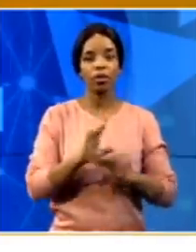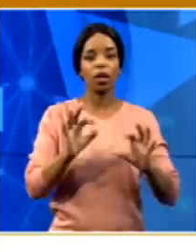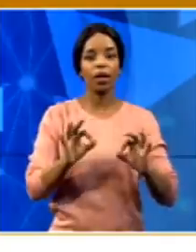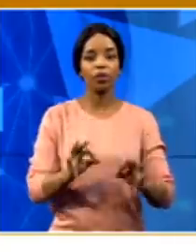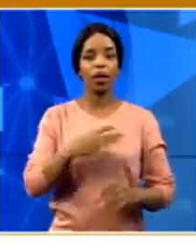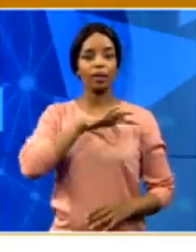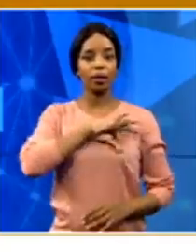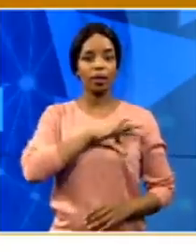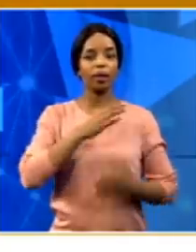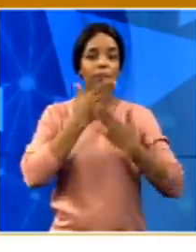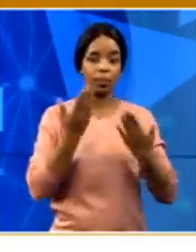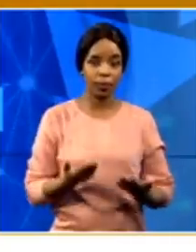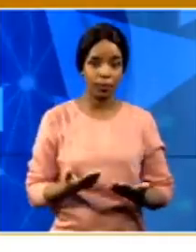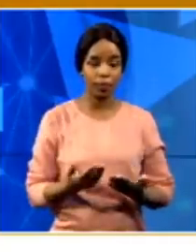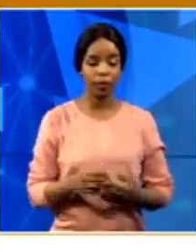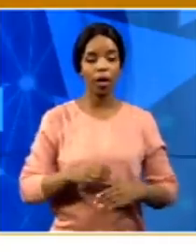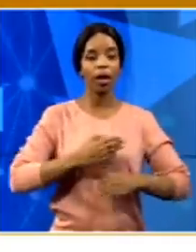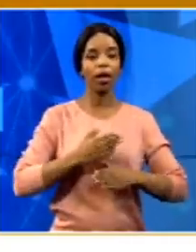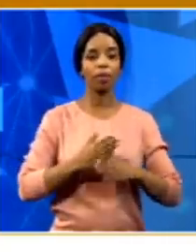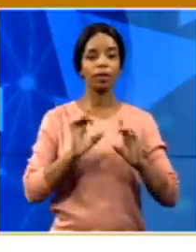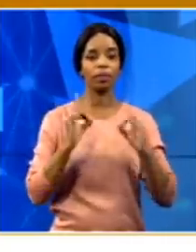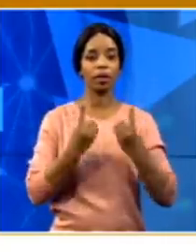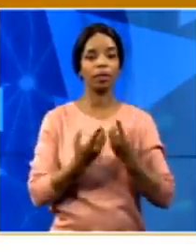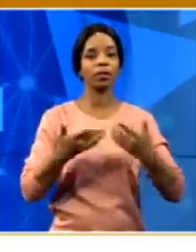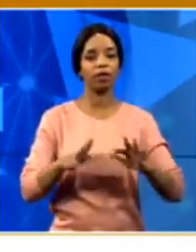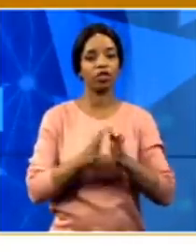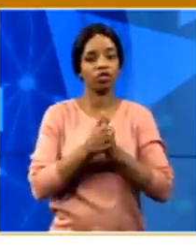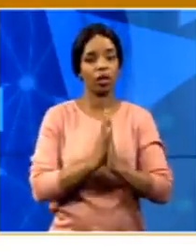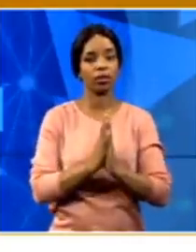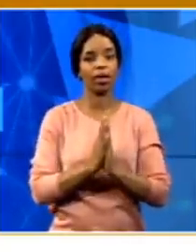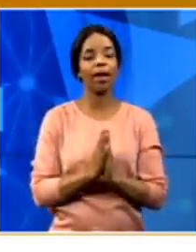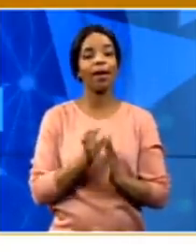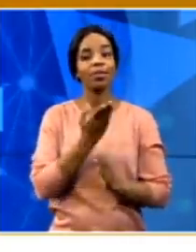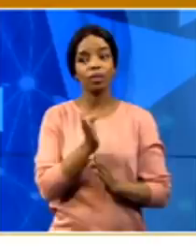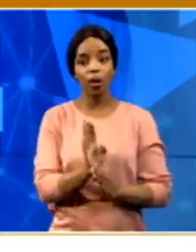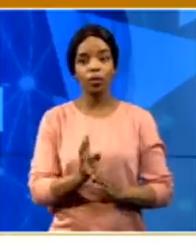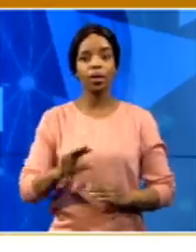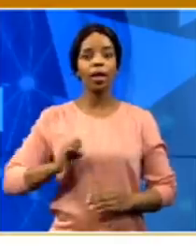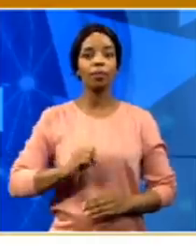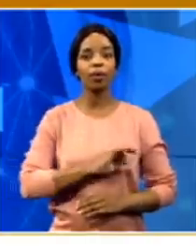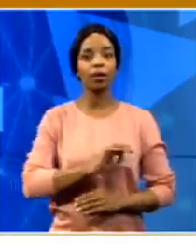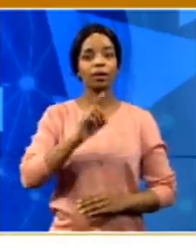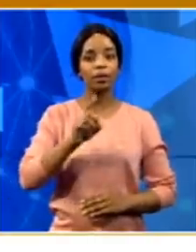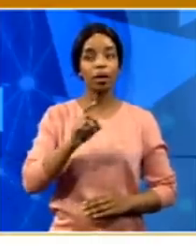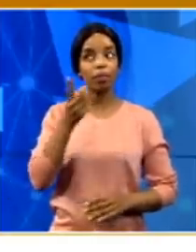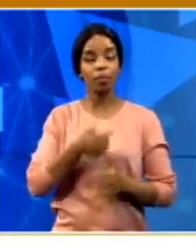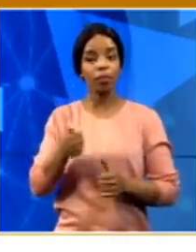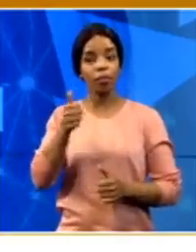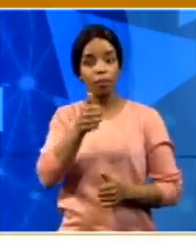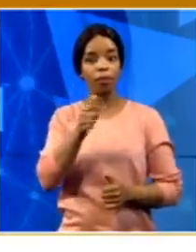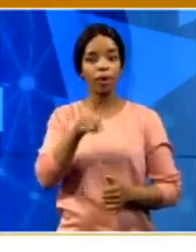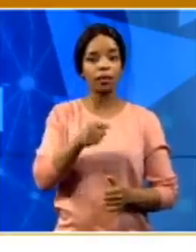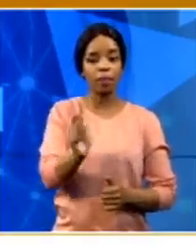salary. Although the Labour Department has called for employers who are able to pay their staff to continue doing so, it is